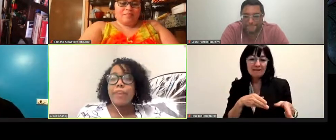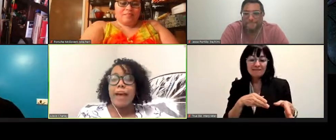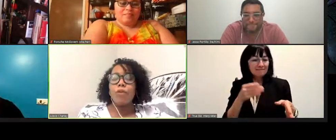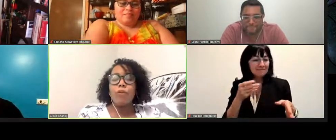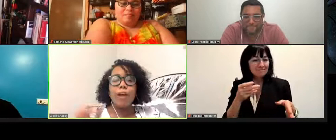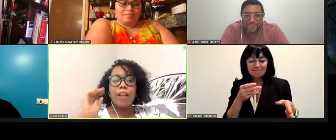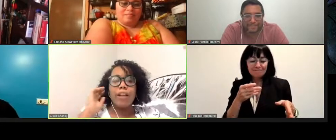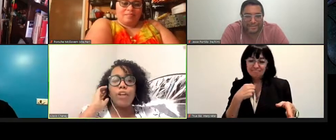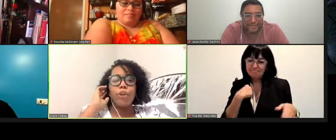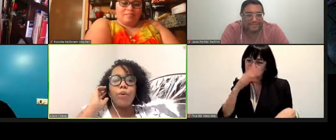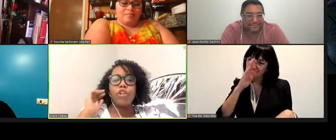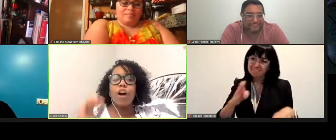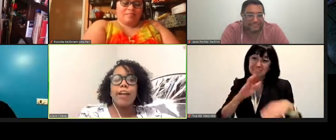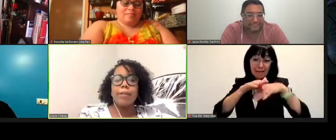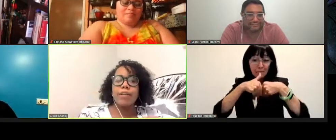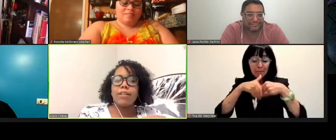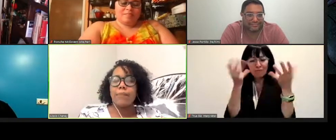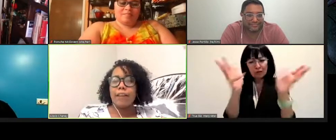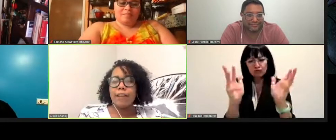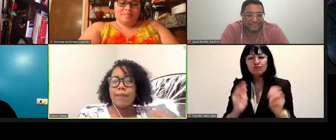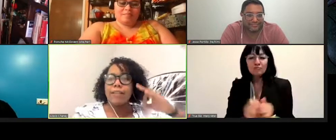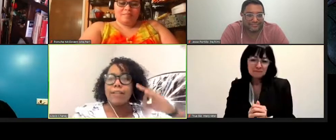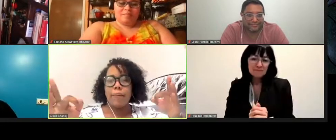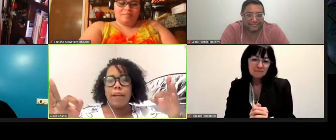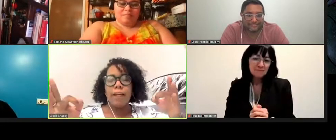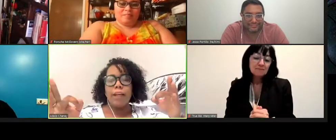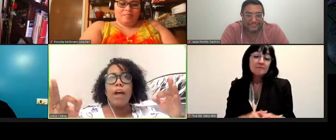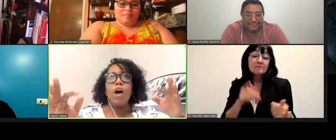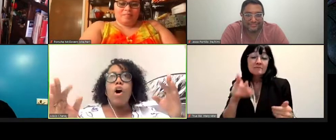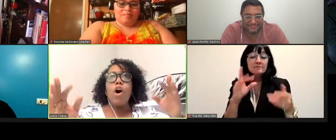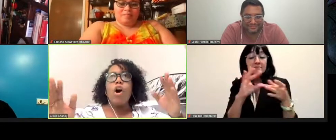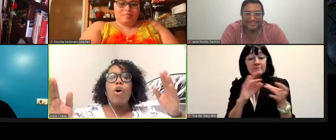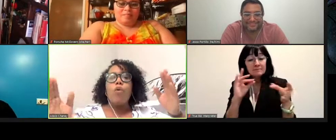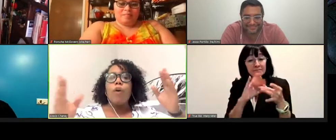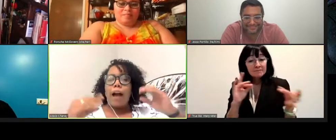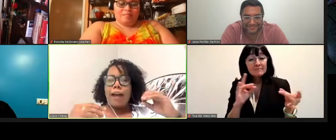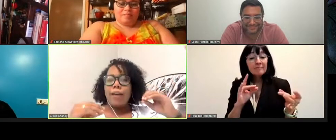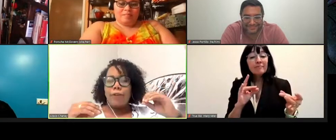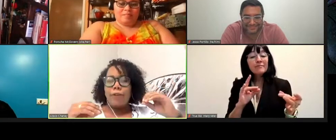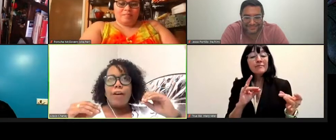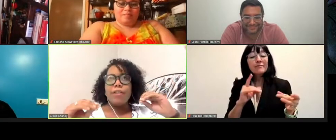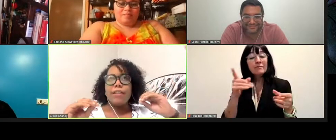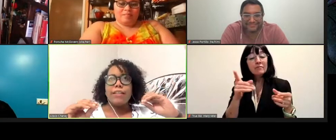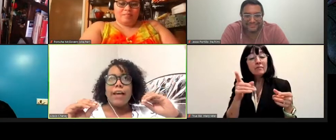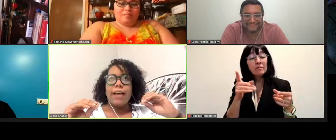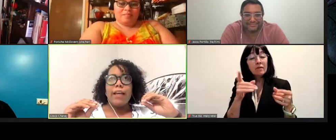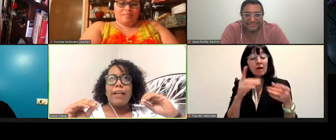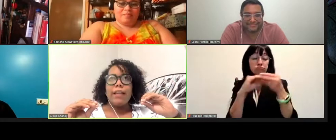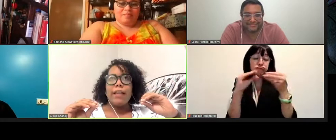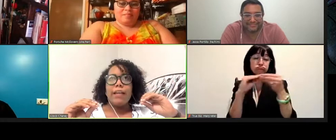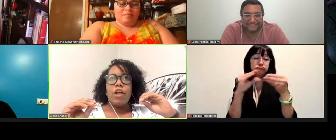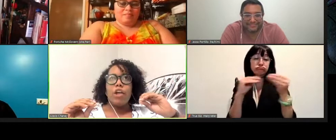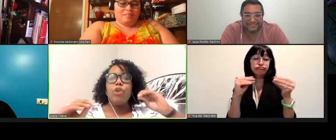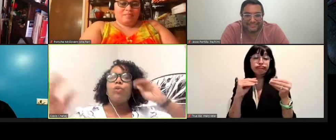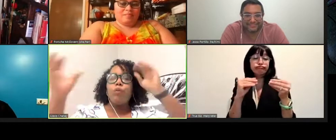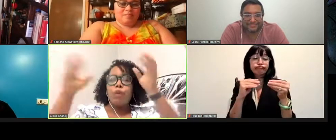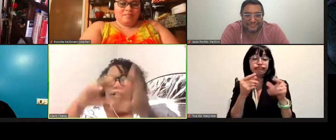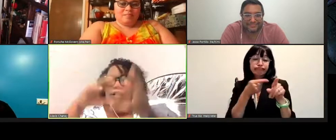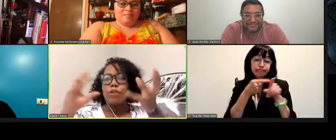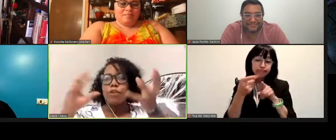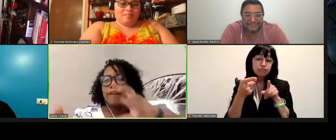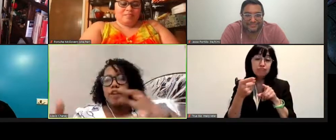And with that, when you are talking about something that means masculine and feminine, what I have found is that